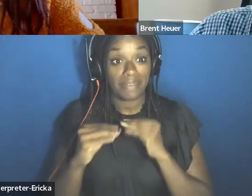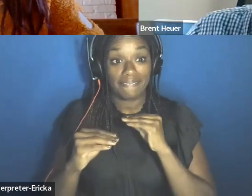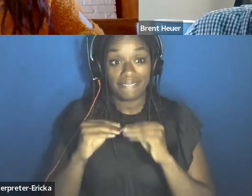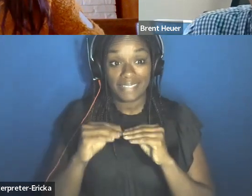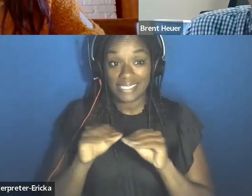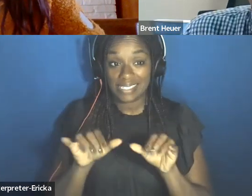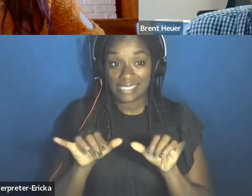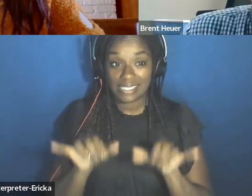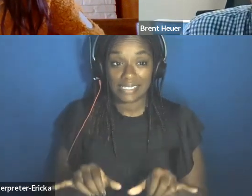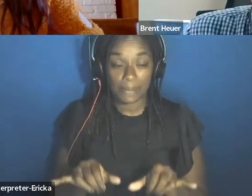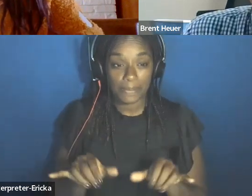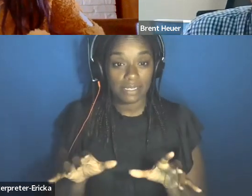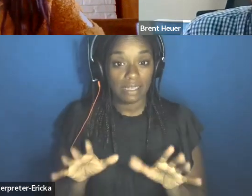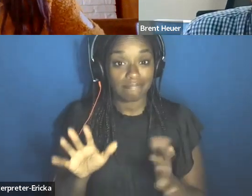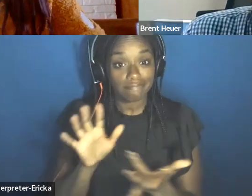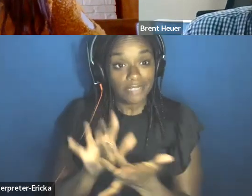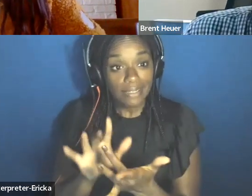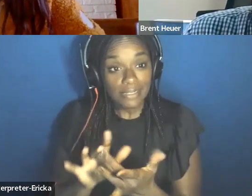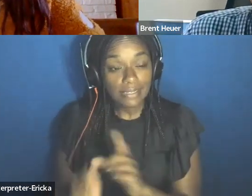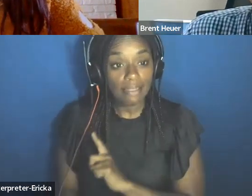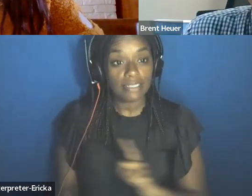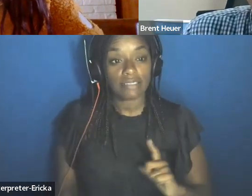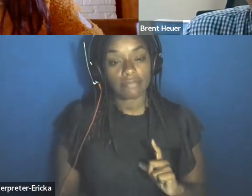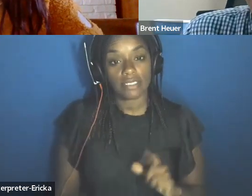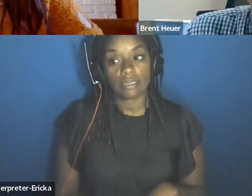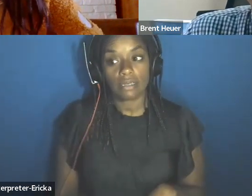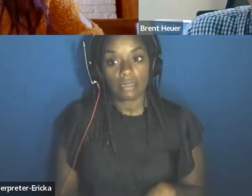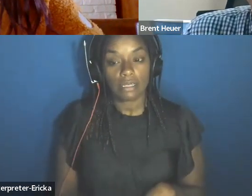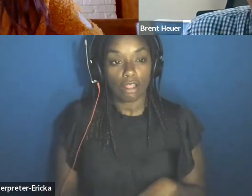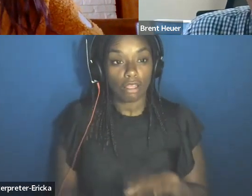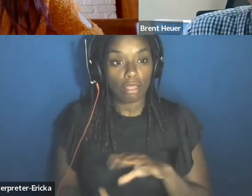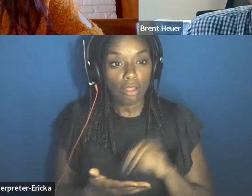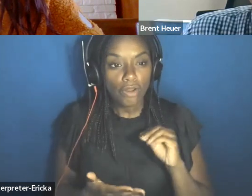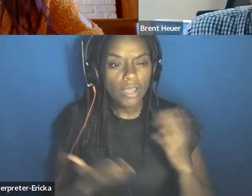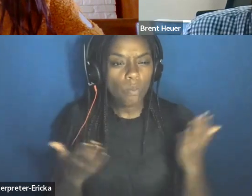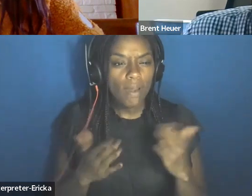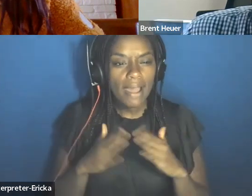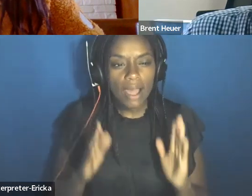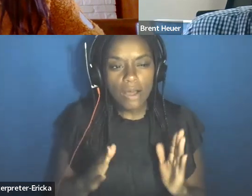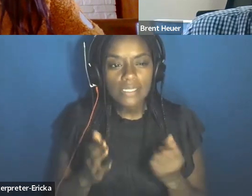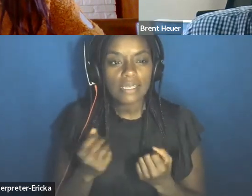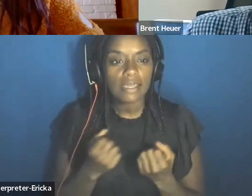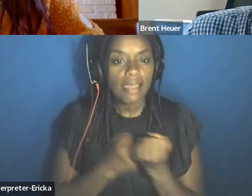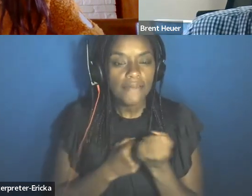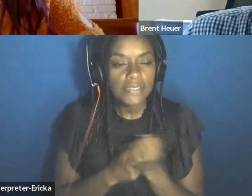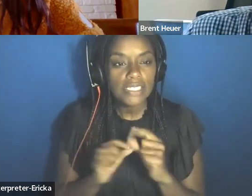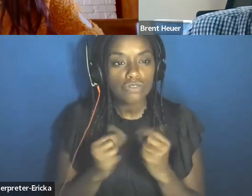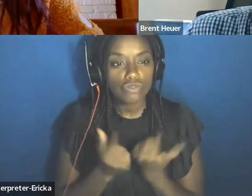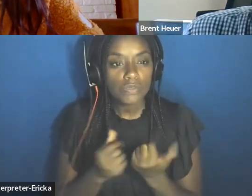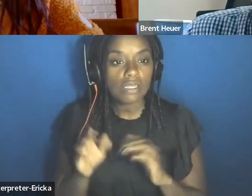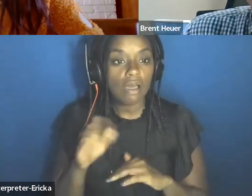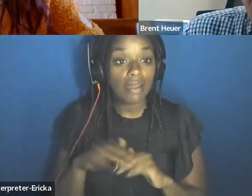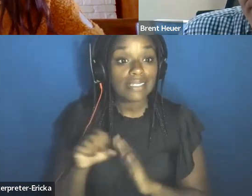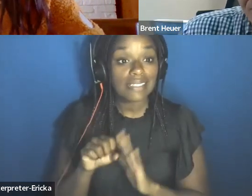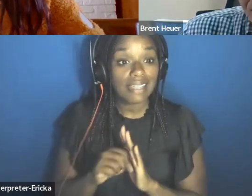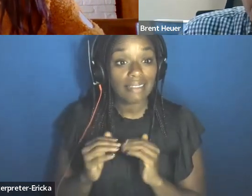systems. It's getting a hold of our legislators. It's finding what housing advocacy groups on a state level exist if we're having